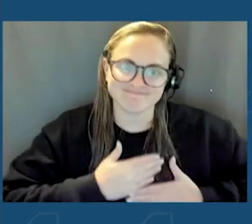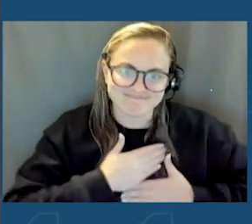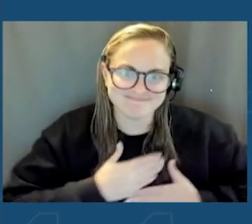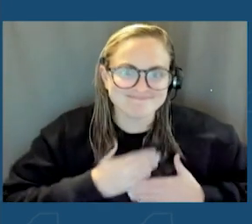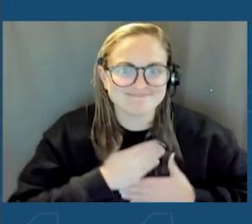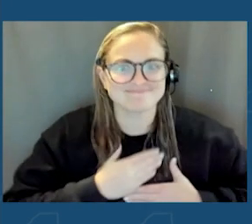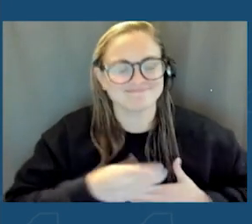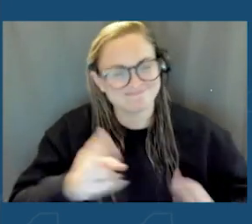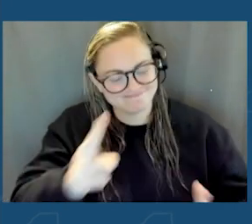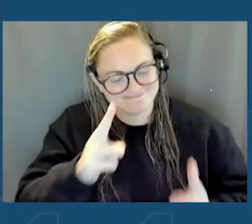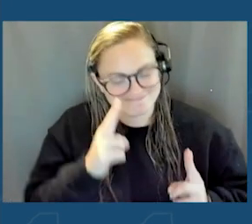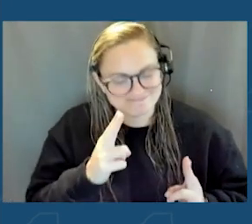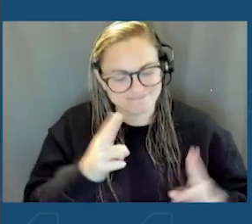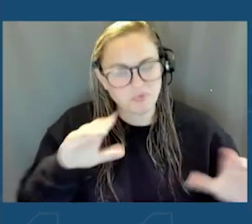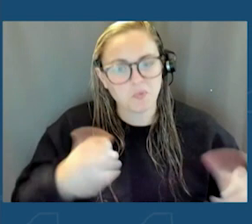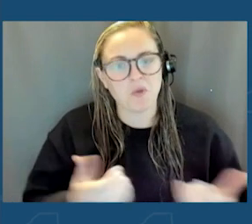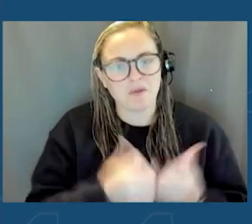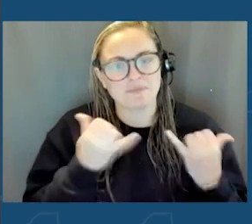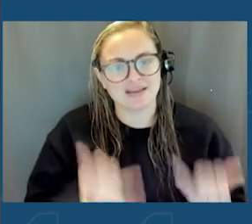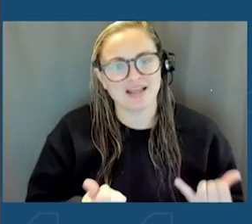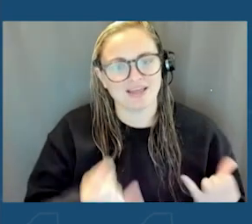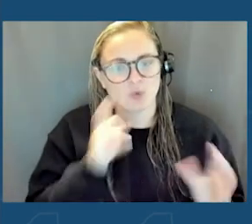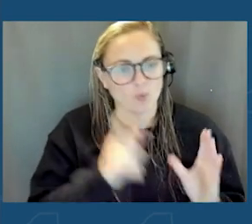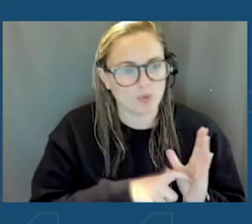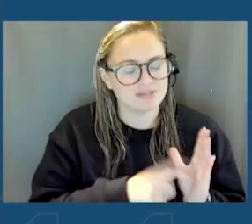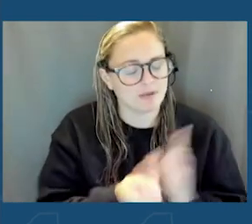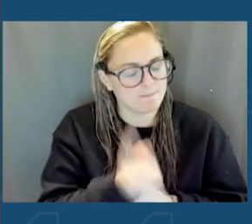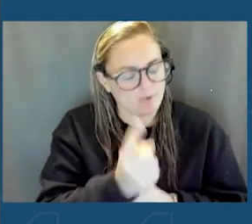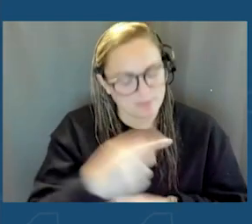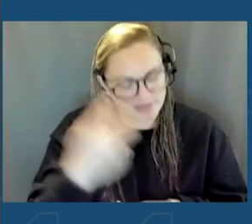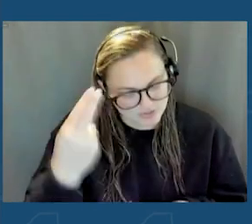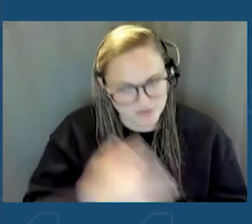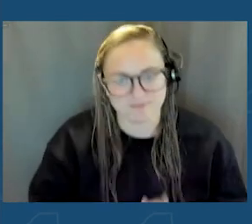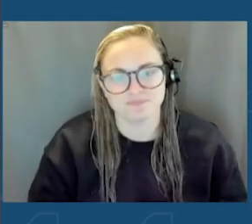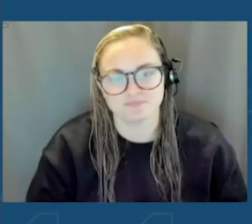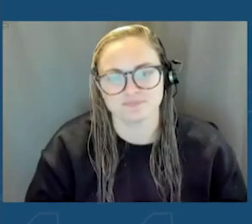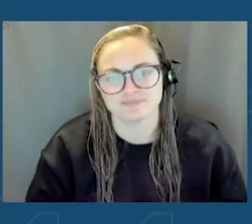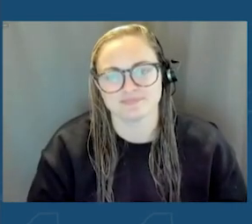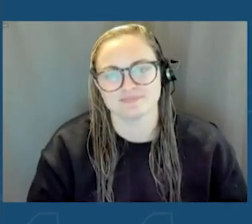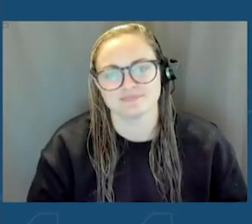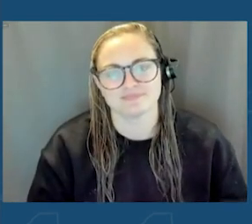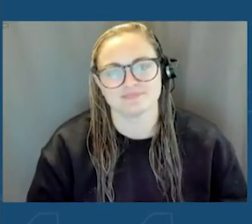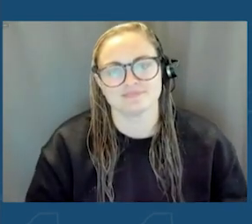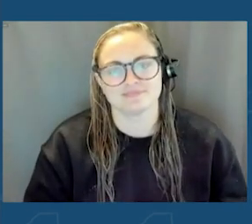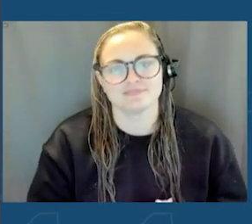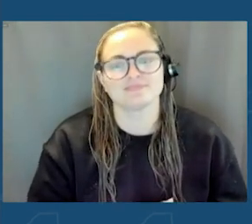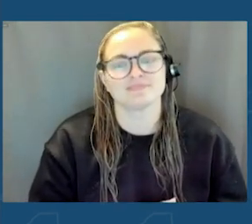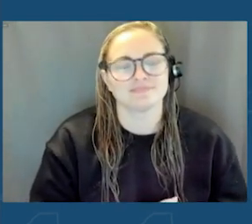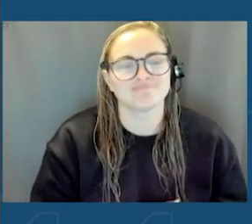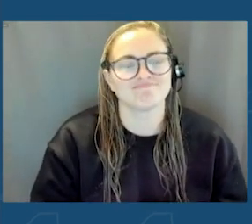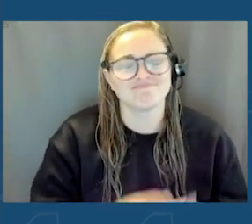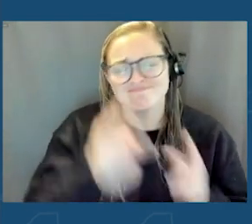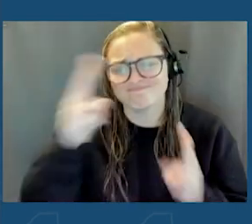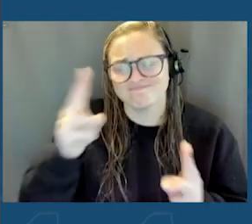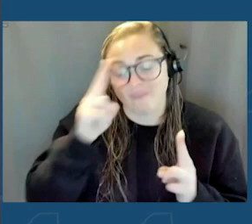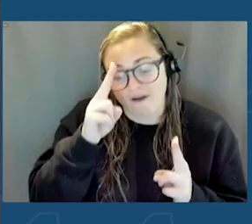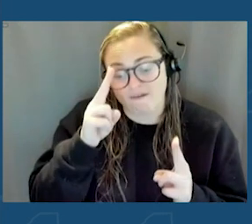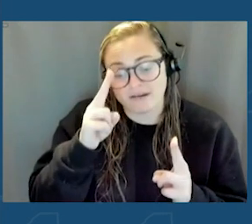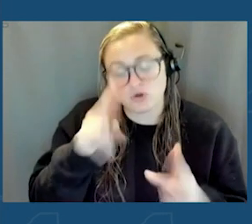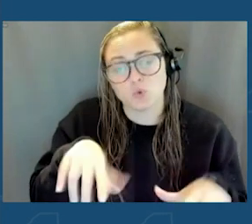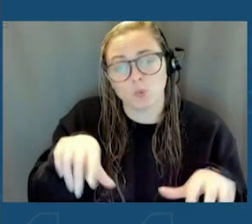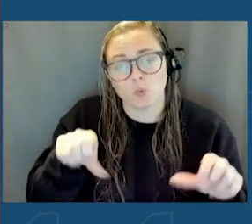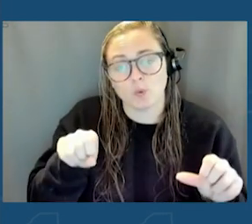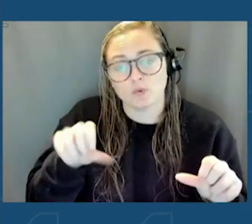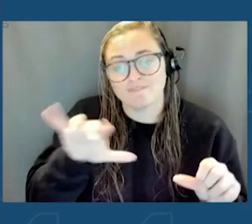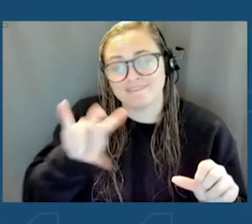honor to welcome you today to witness a moment in history. We are honored to host Governor Kathy Hochul, the